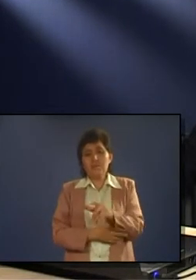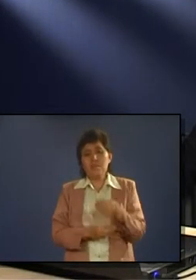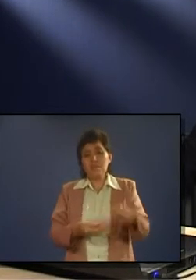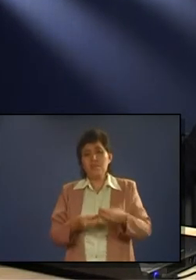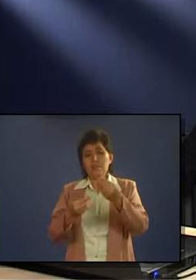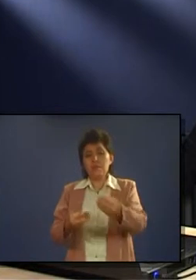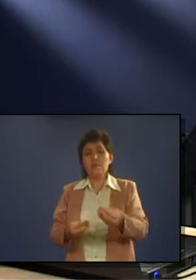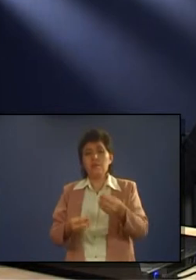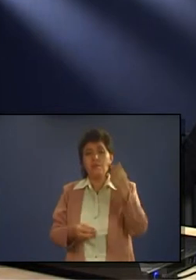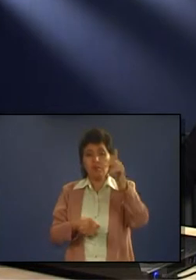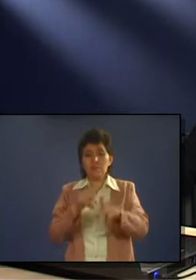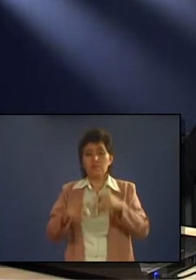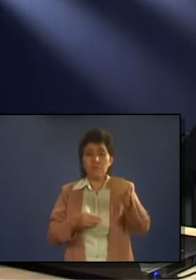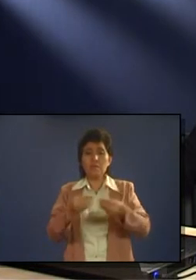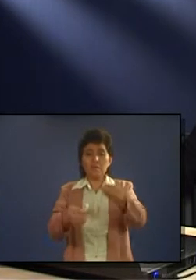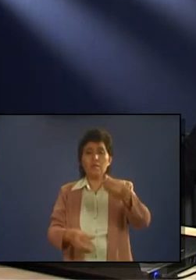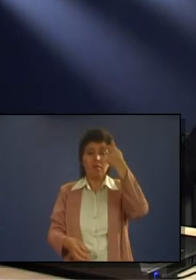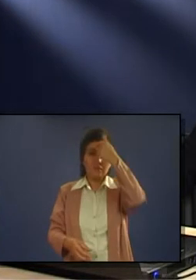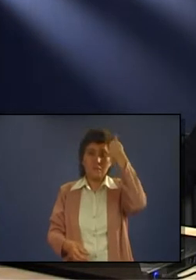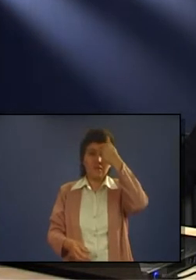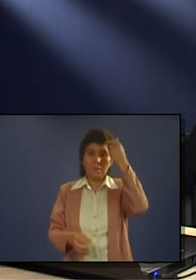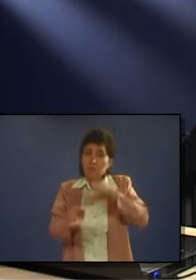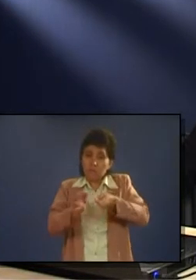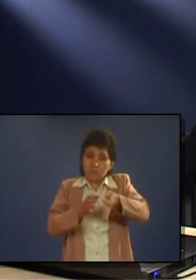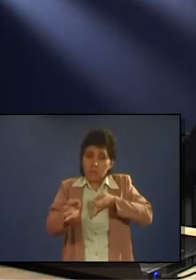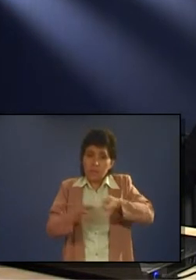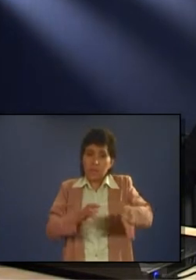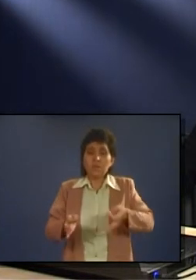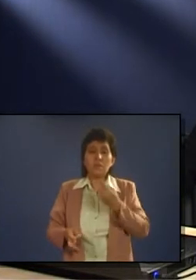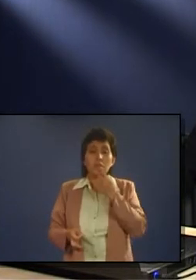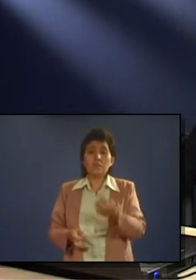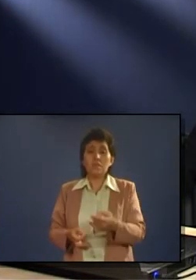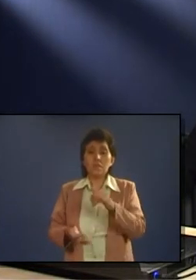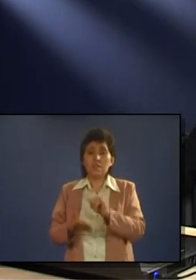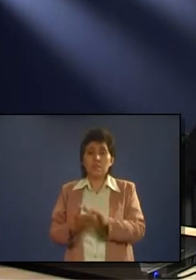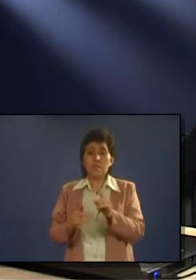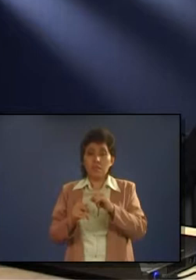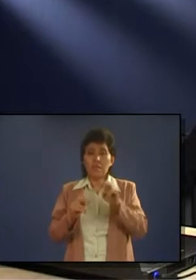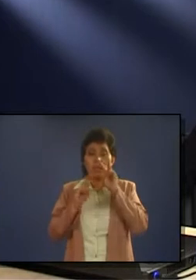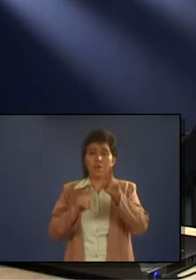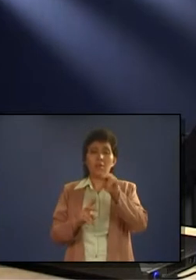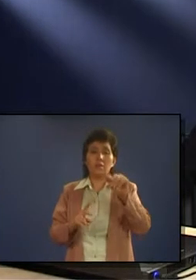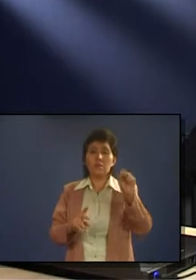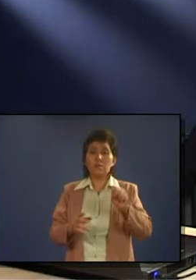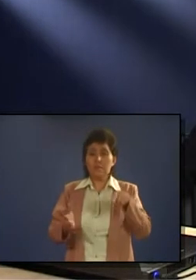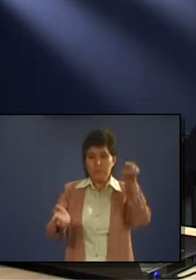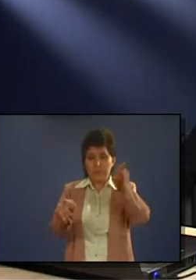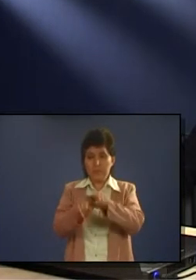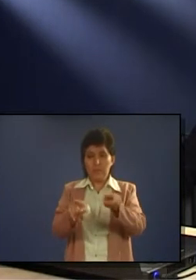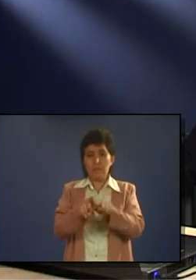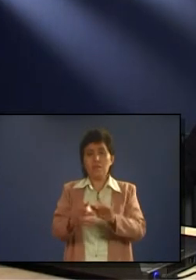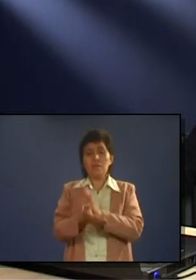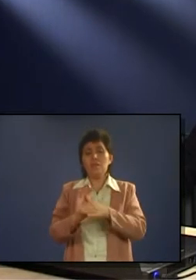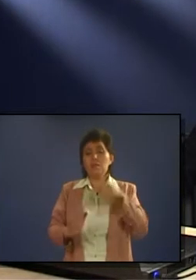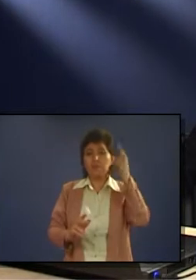give is that people give reasons, people give explanation. They say that when they see this case happen, that